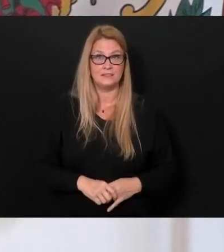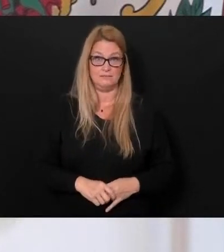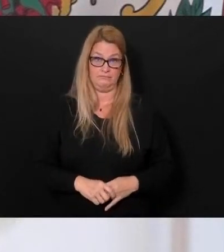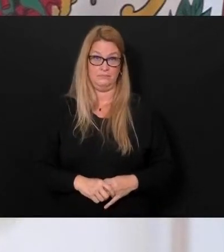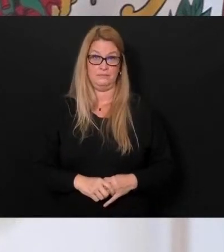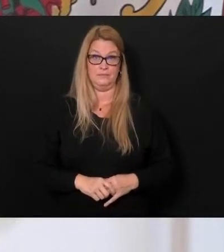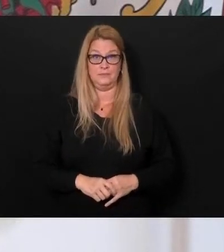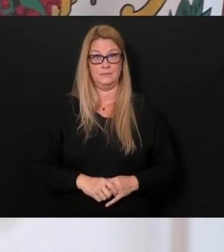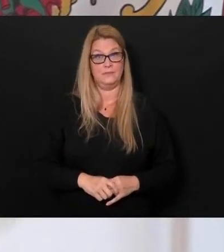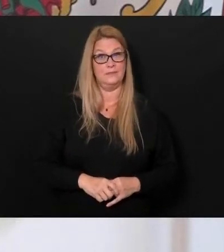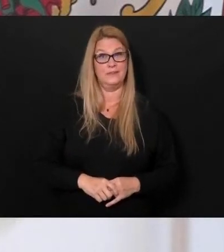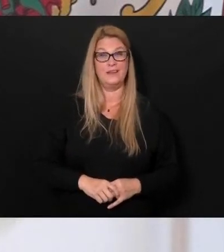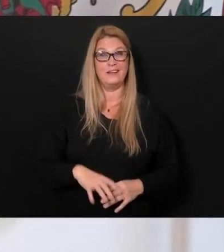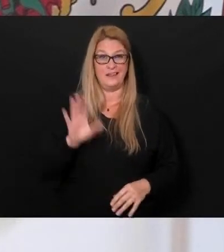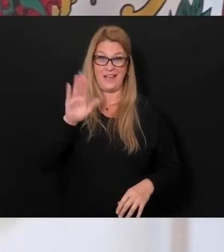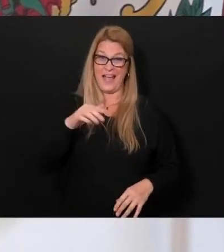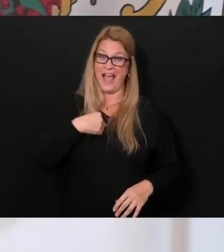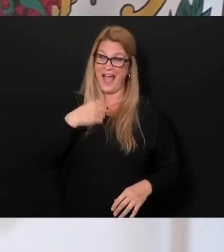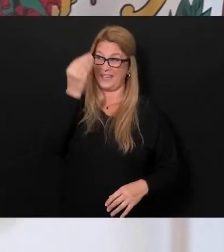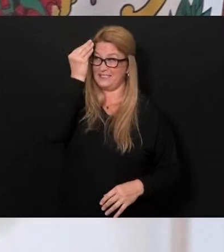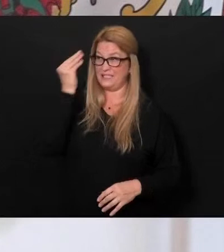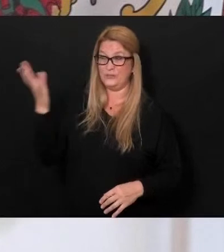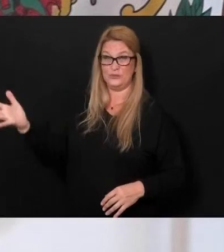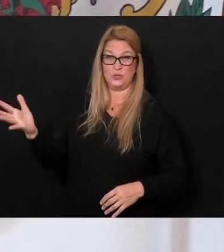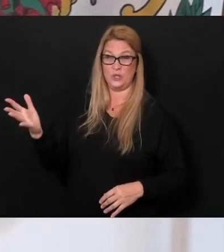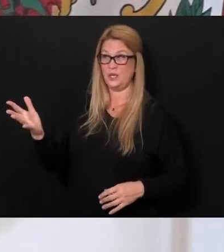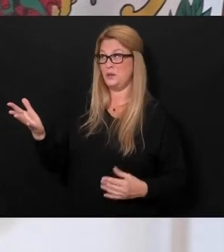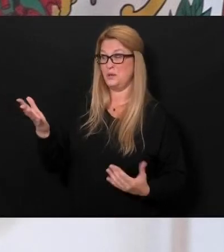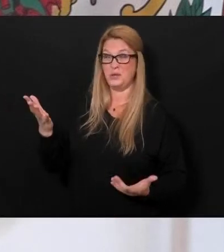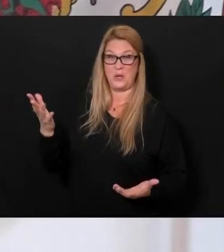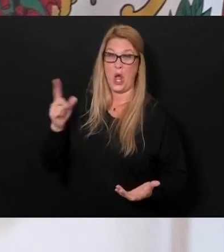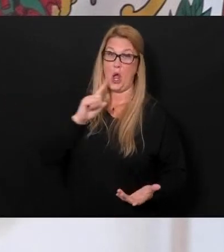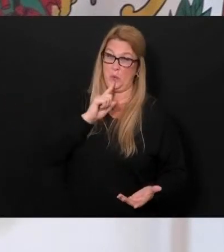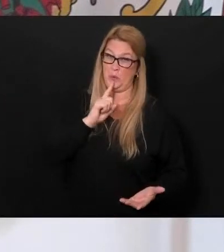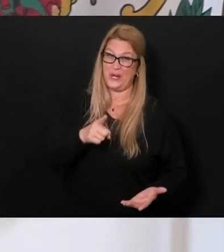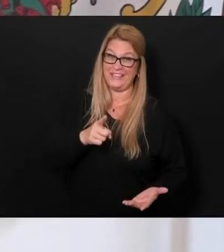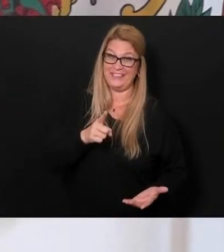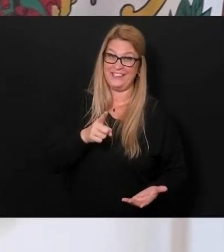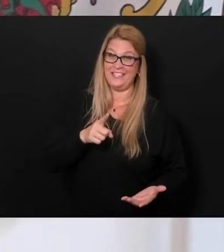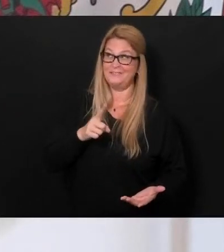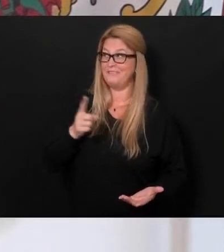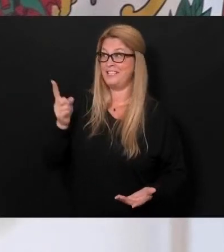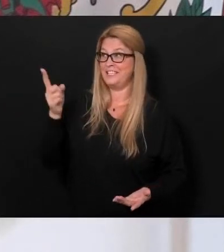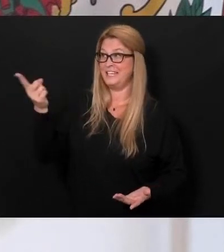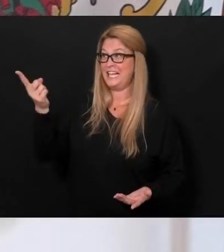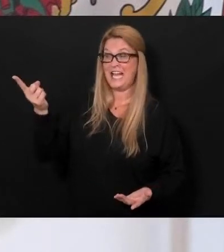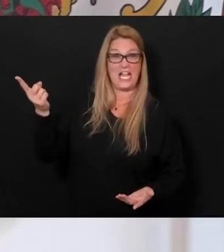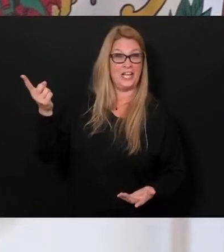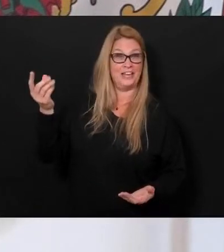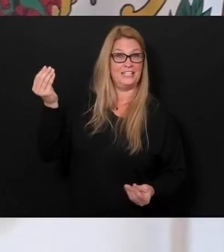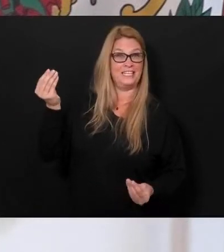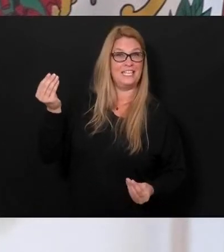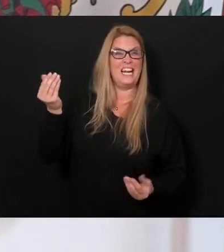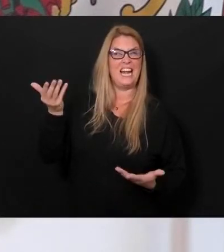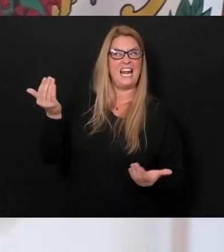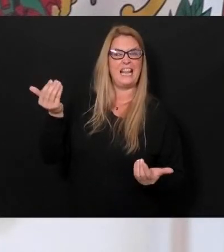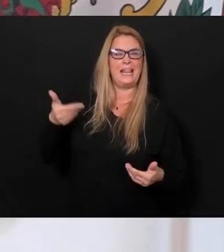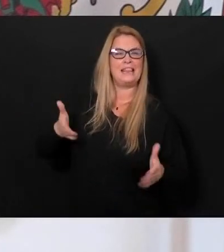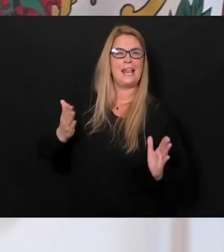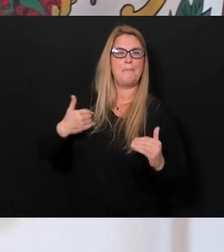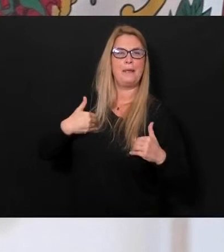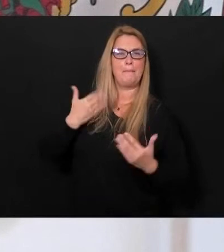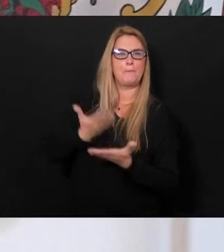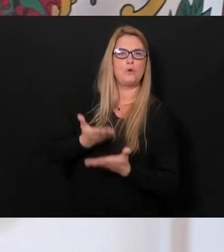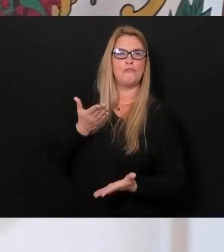I said, Jeff, without any question whatsoever, all you would have to do is let me show you.